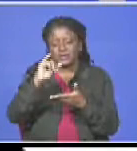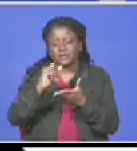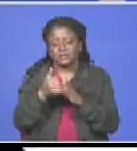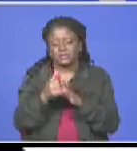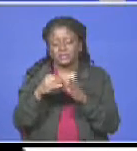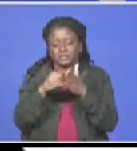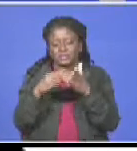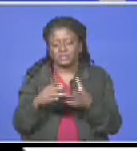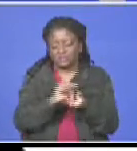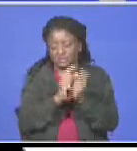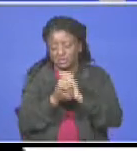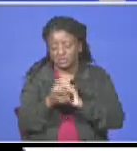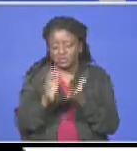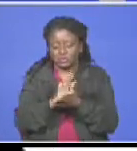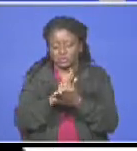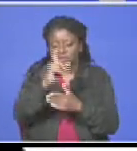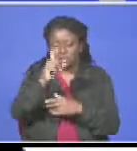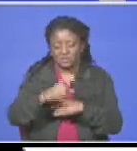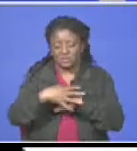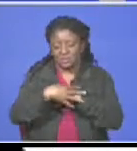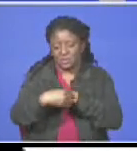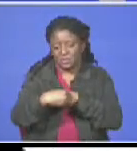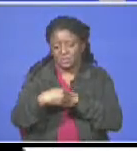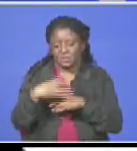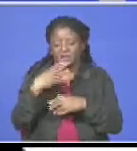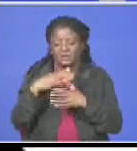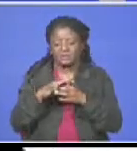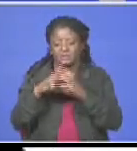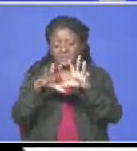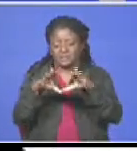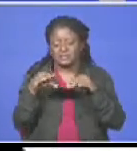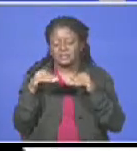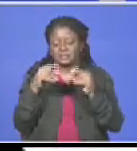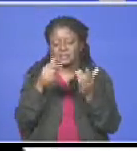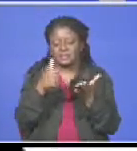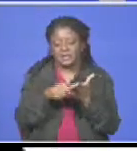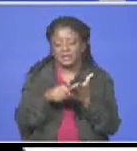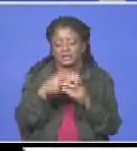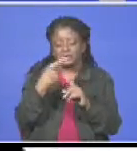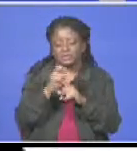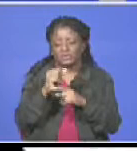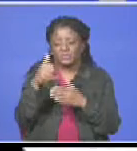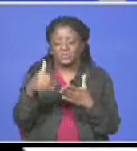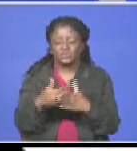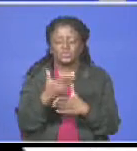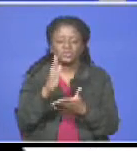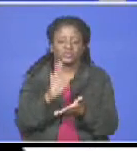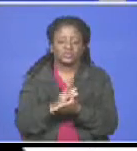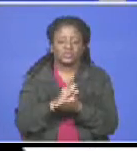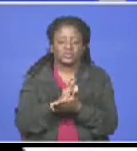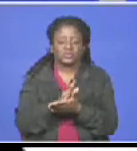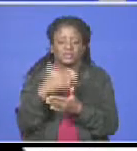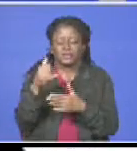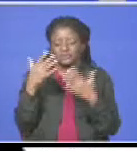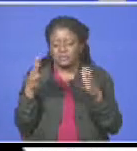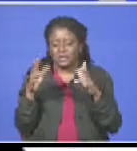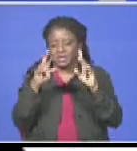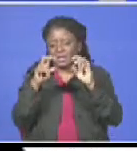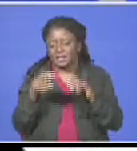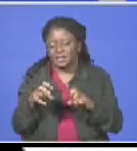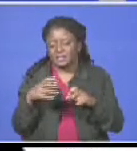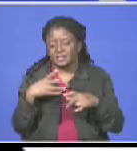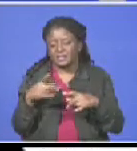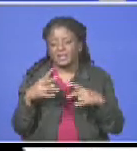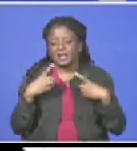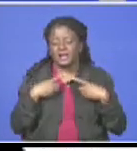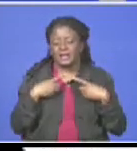of the acceptance letter from the new school is required. Social services officials have already been mobilized and have held technical discussions with their